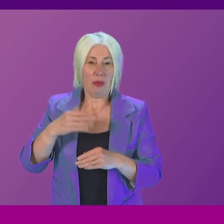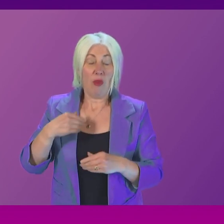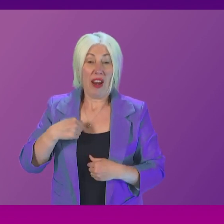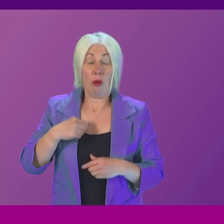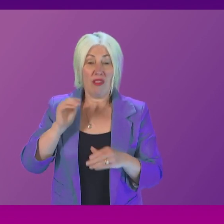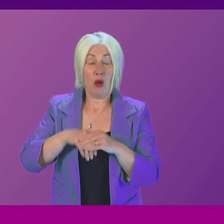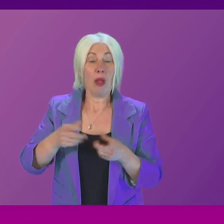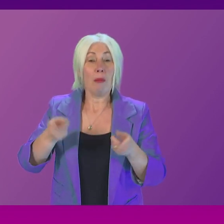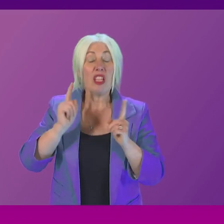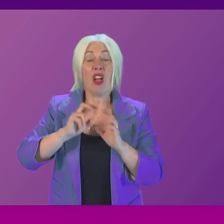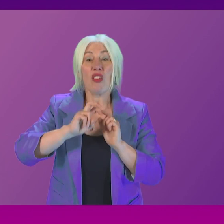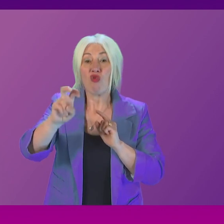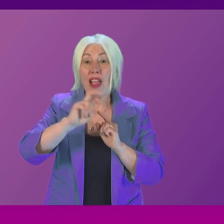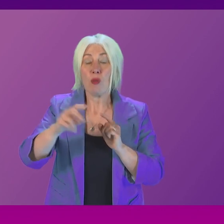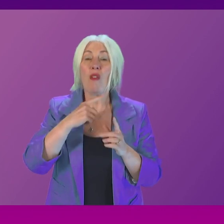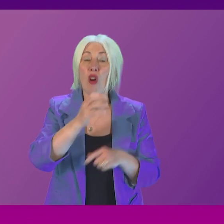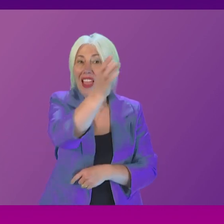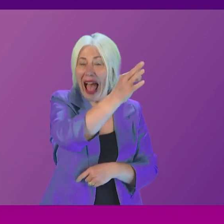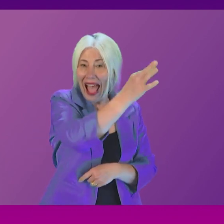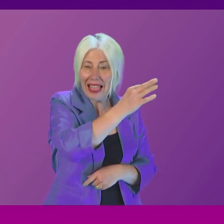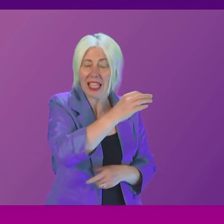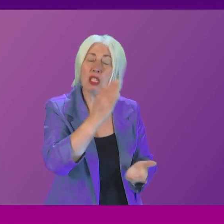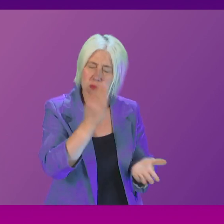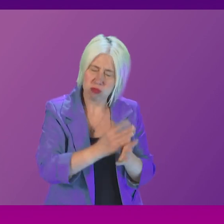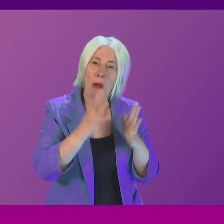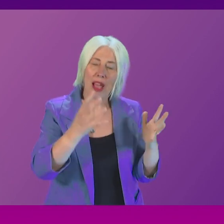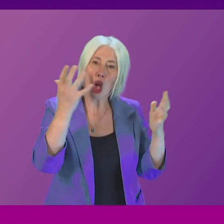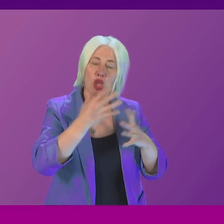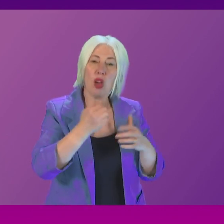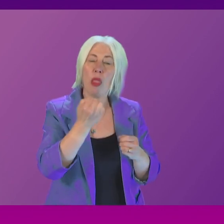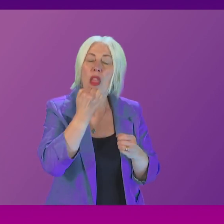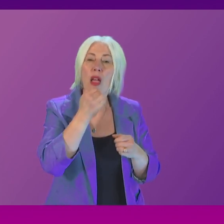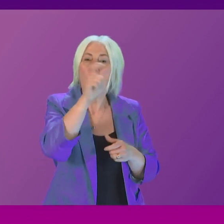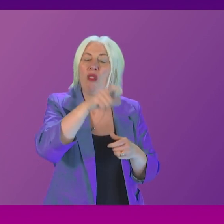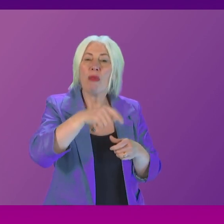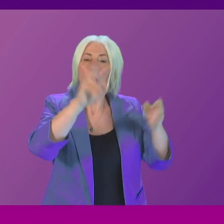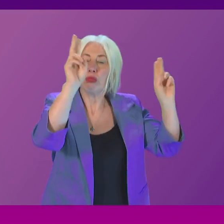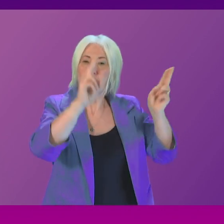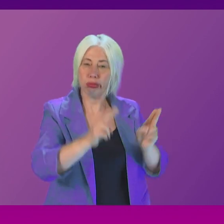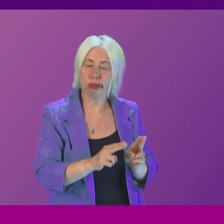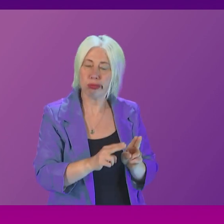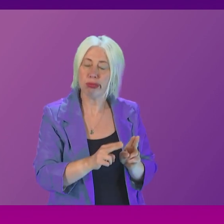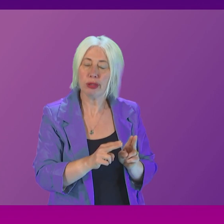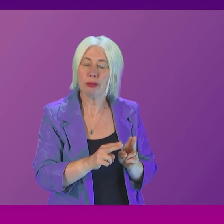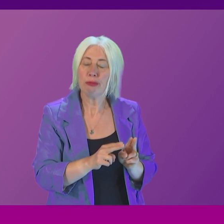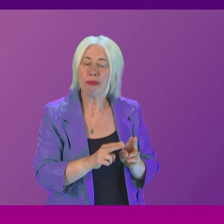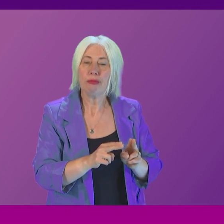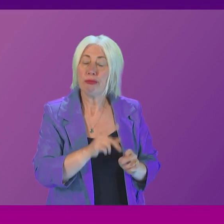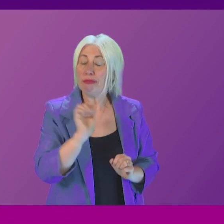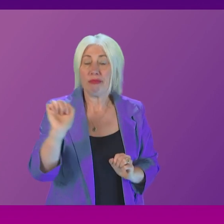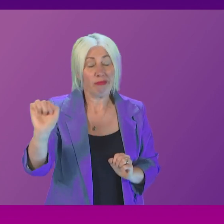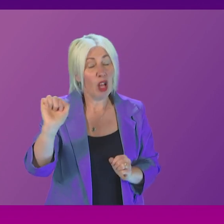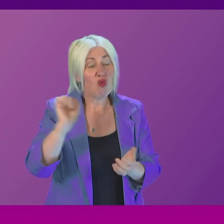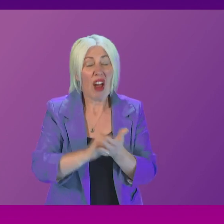for Transport and the Islands, just how much of a concerning issue depopulation in our remote rural and island communities absolutely is. And Finlay Carson